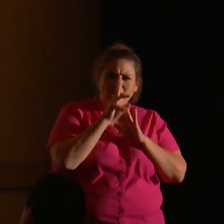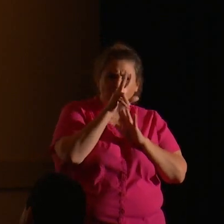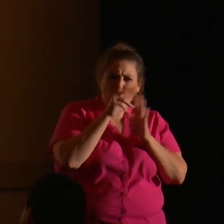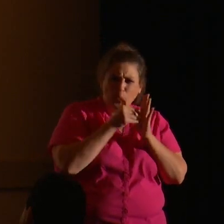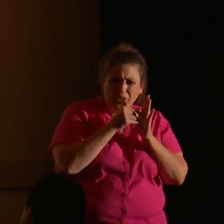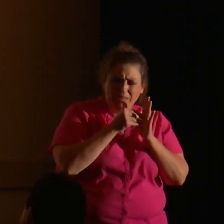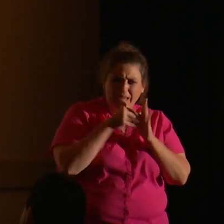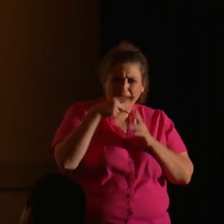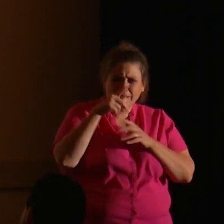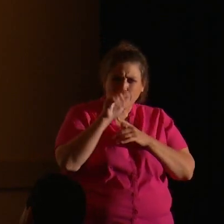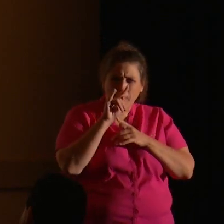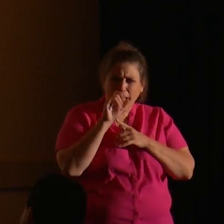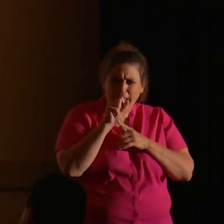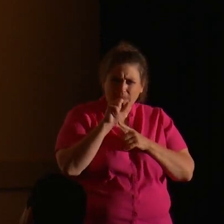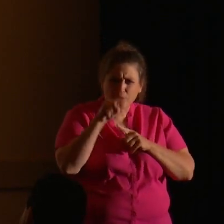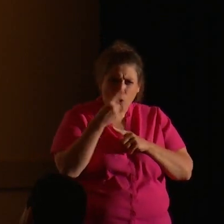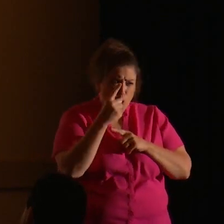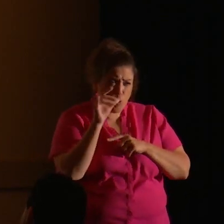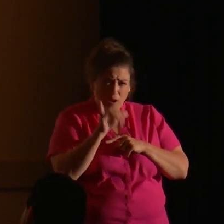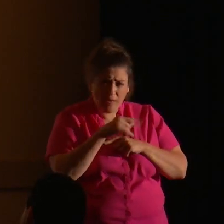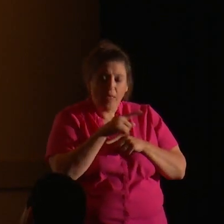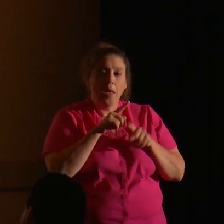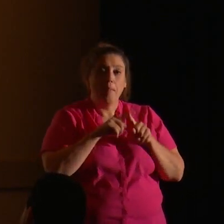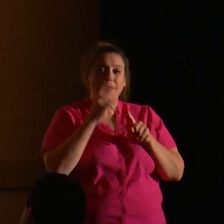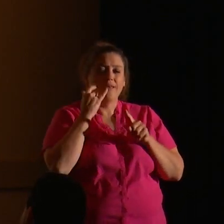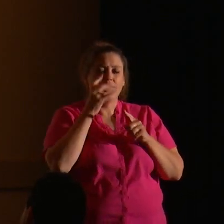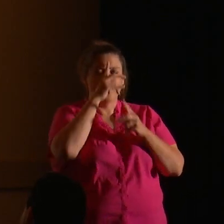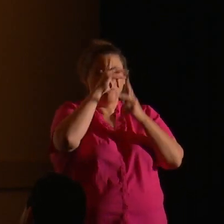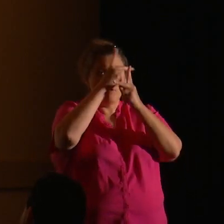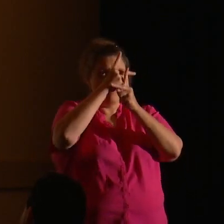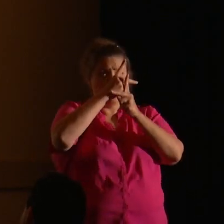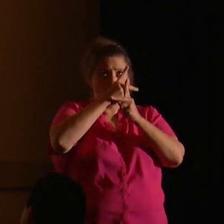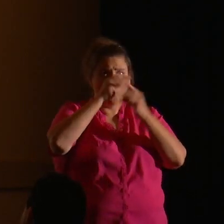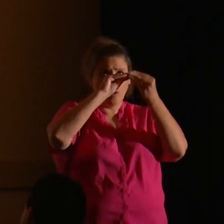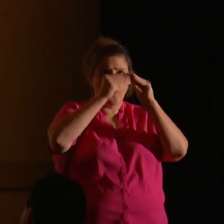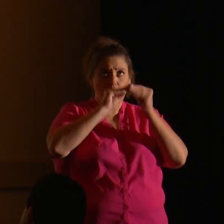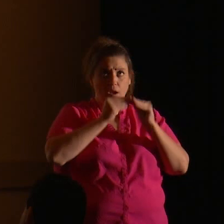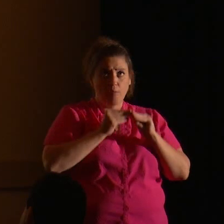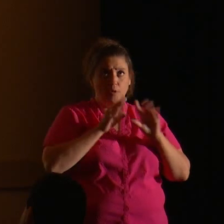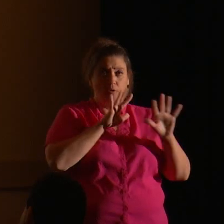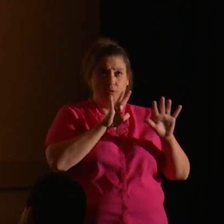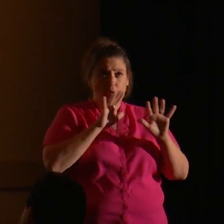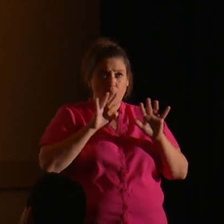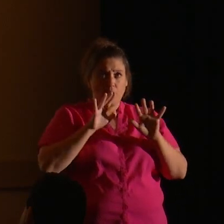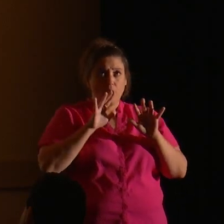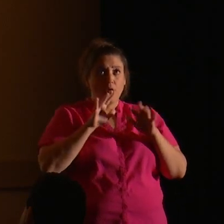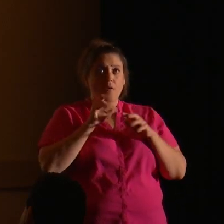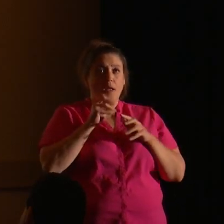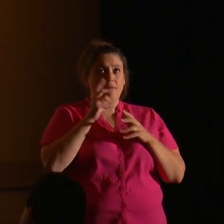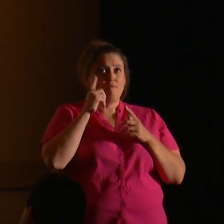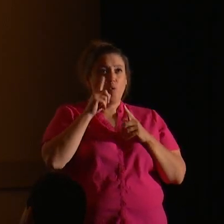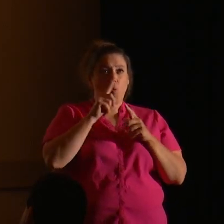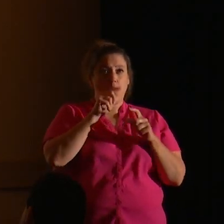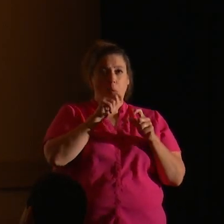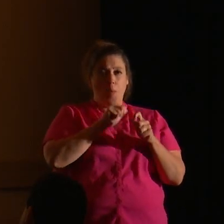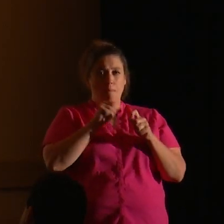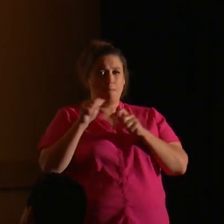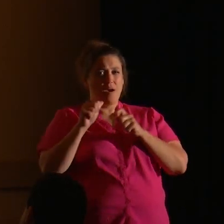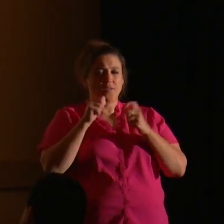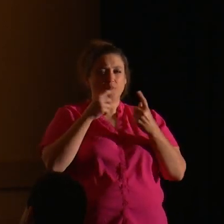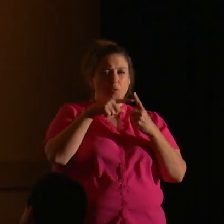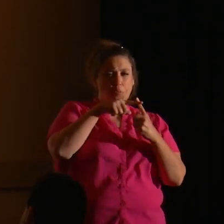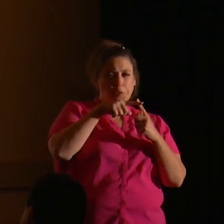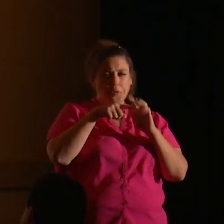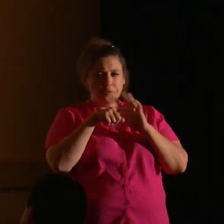and only one like that. But when you do the statistics and correct for possible biases in how